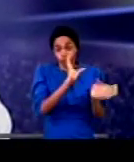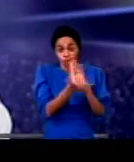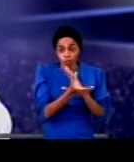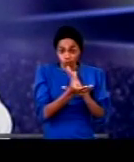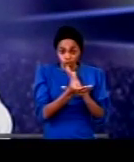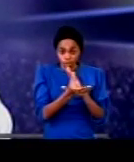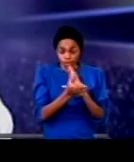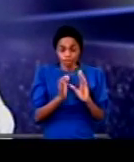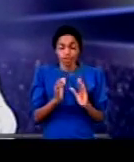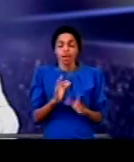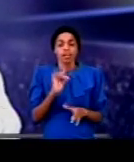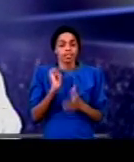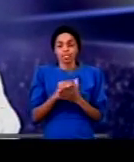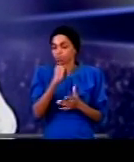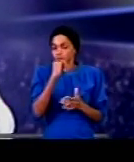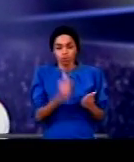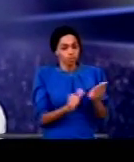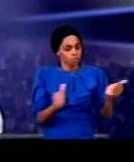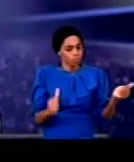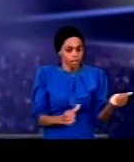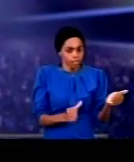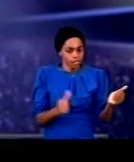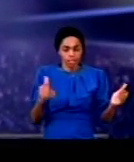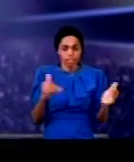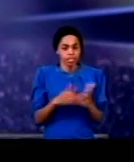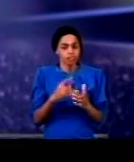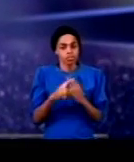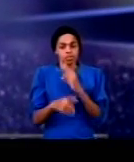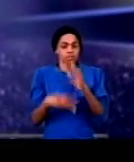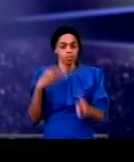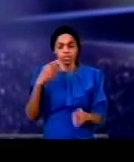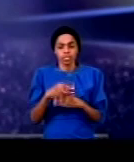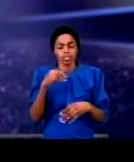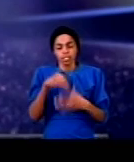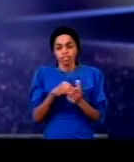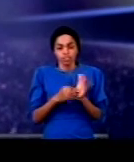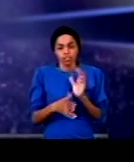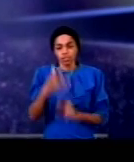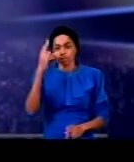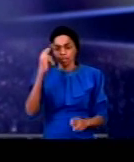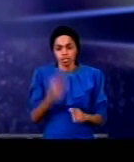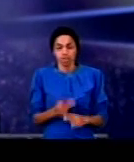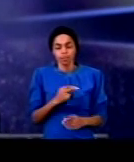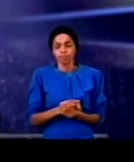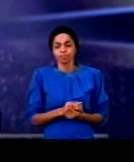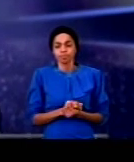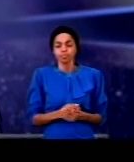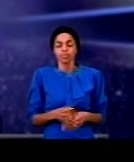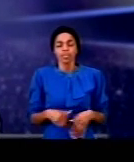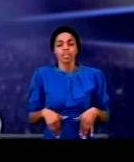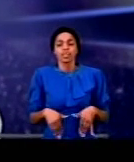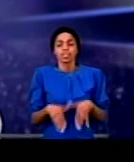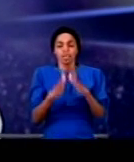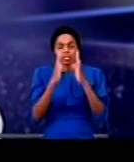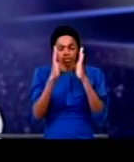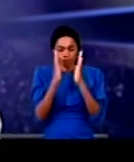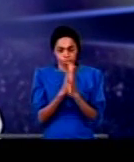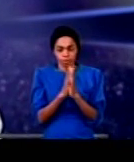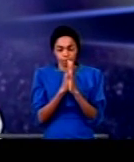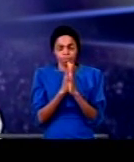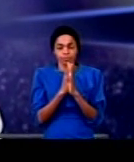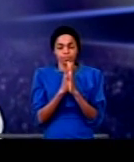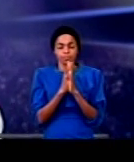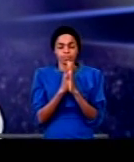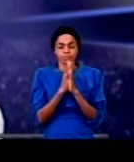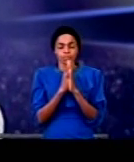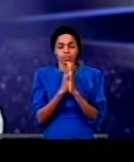Lord also. Let's pray that the Lord will grant unto them strength and grace as they are persecuted because of their